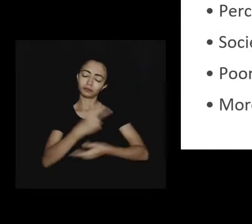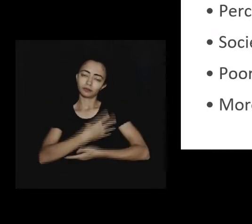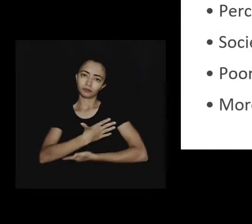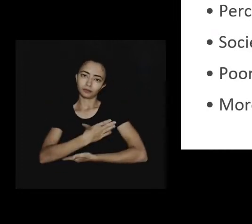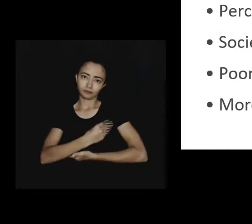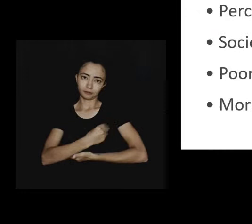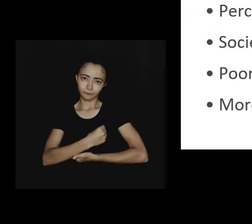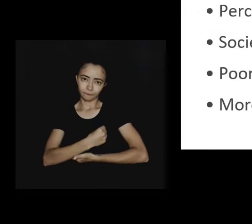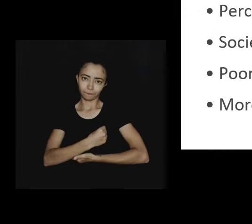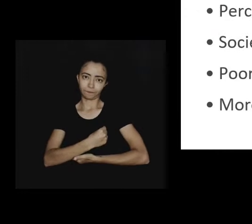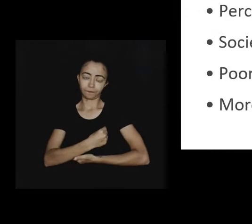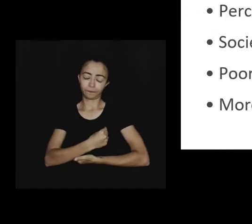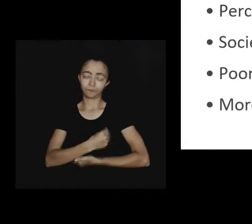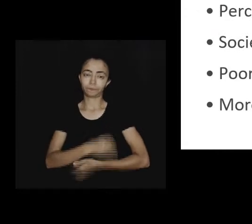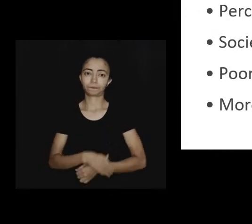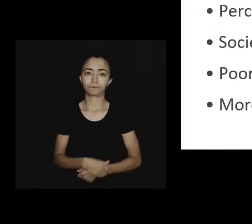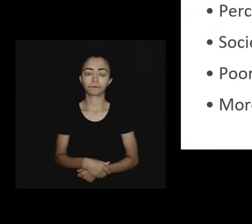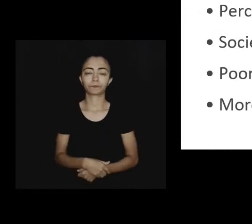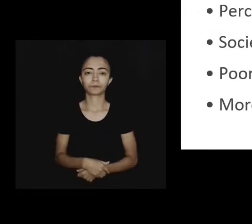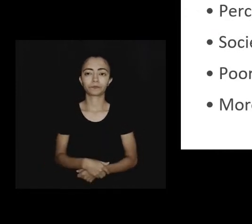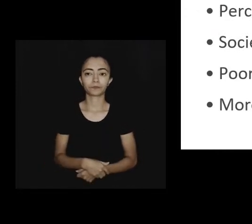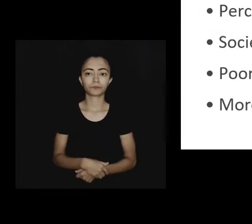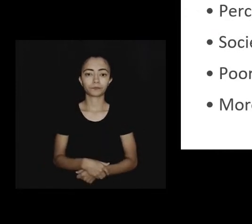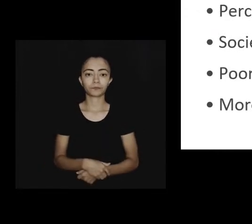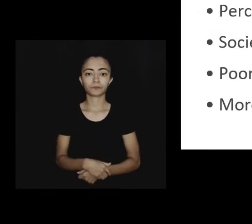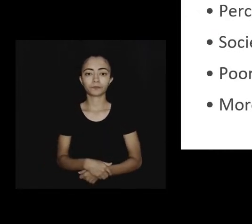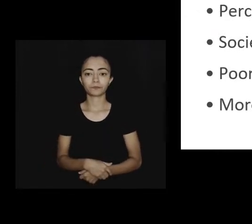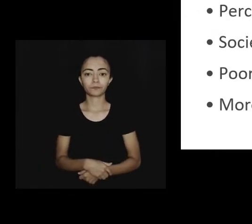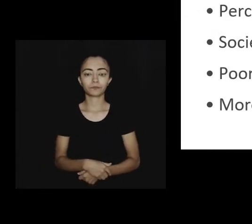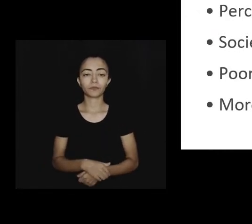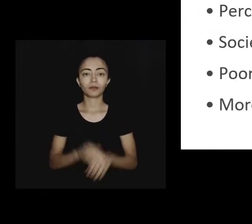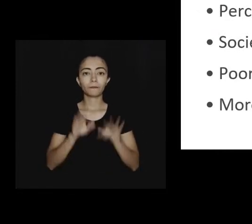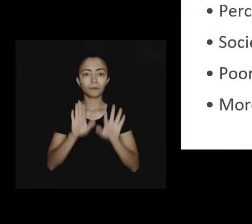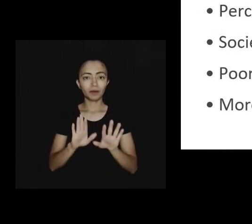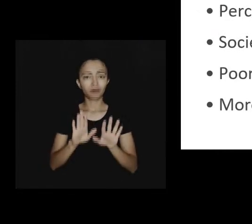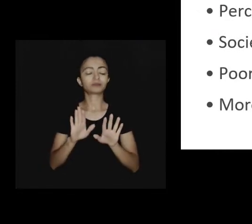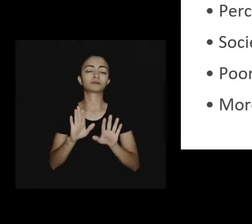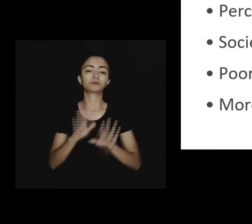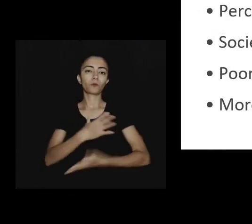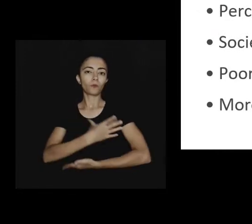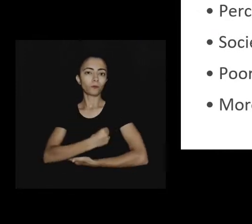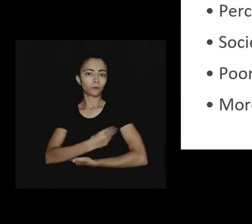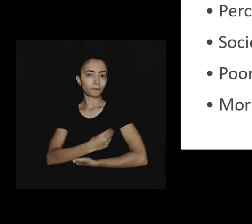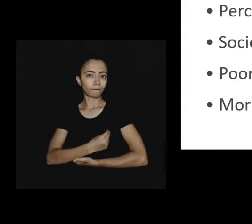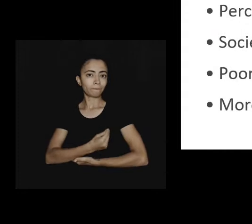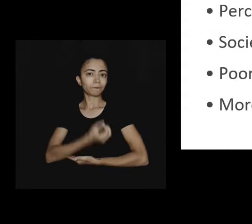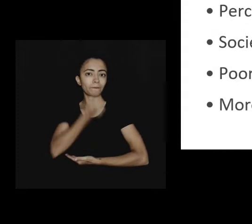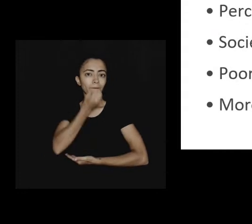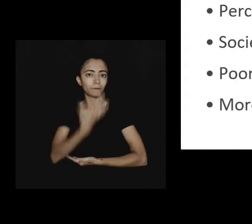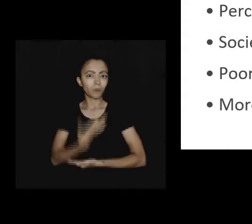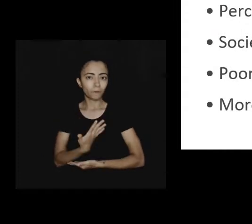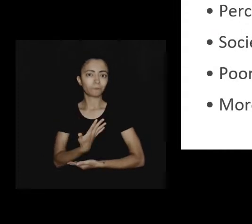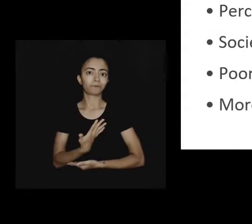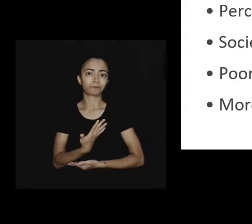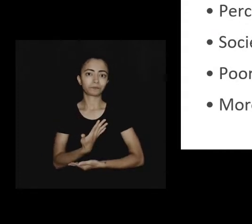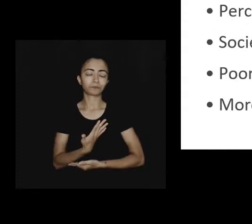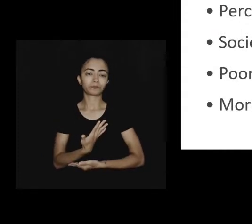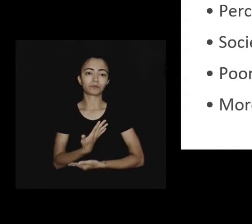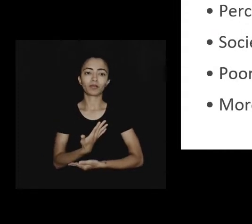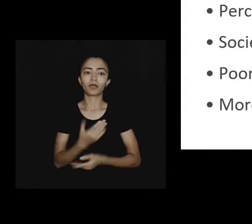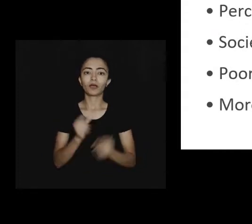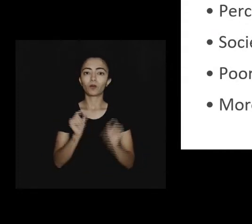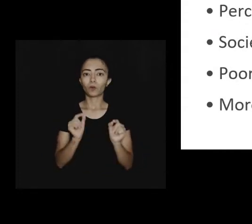of formula milk products. We've been trying to address this for 41 years now, and the problem continues to face